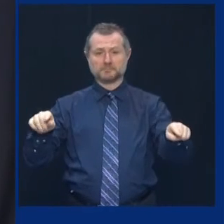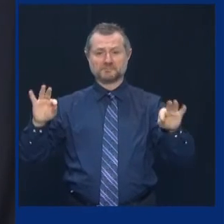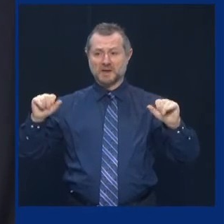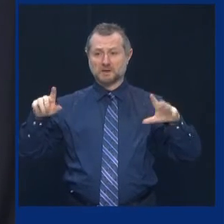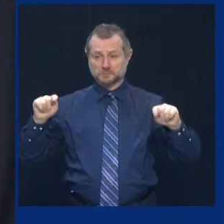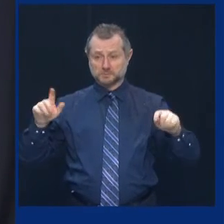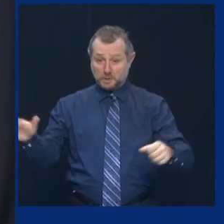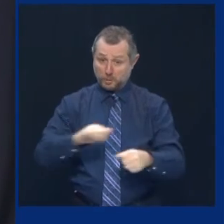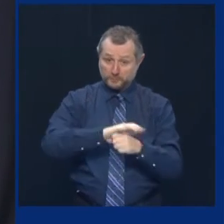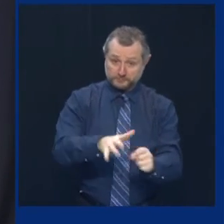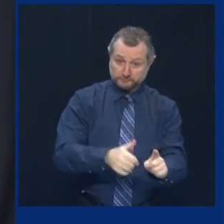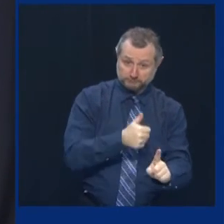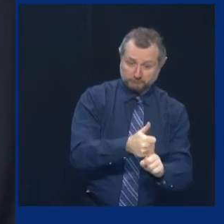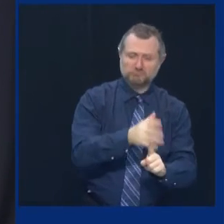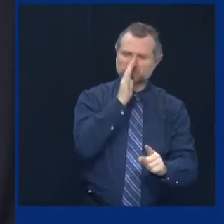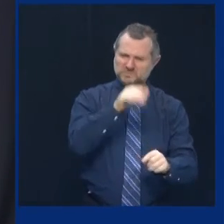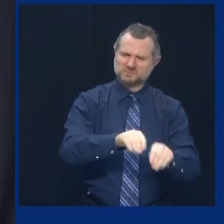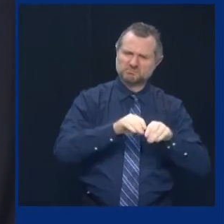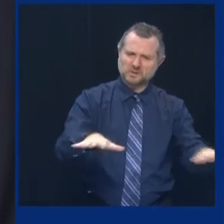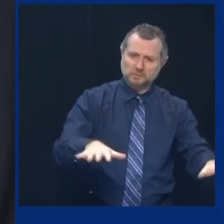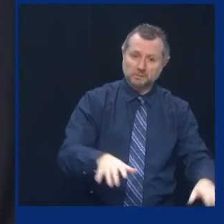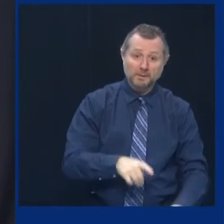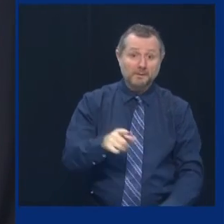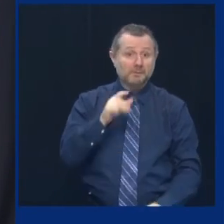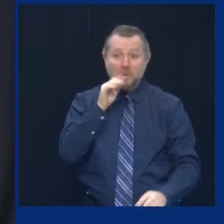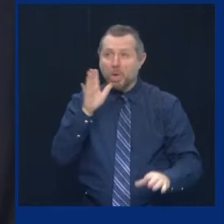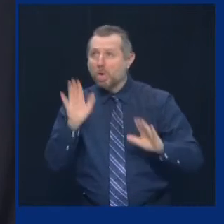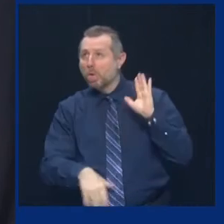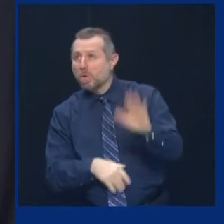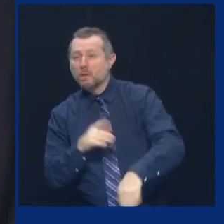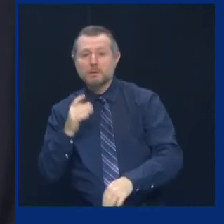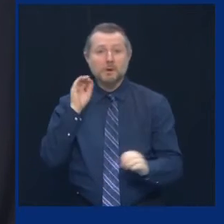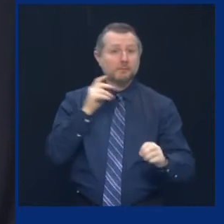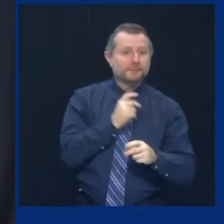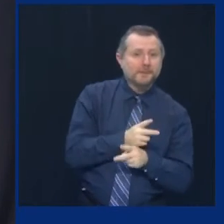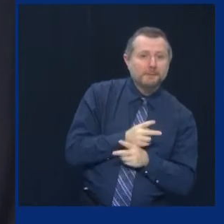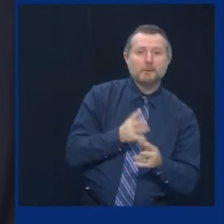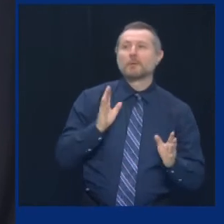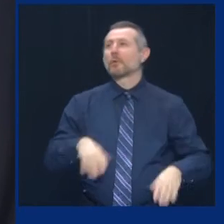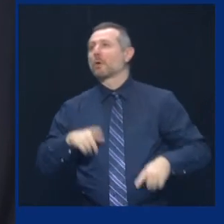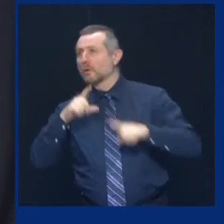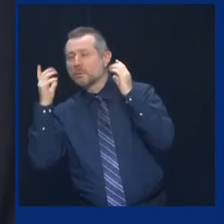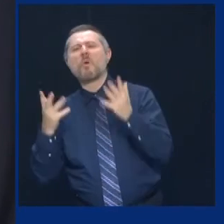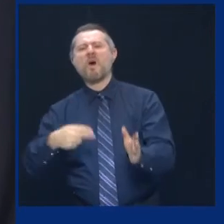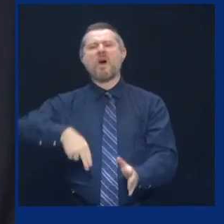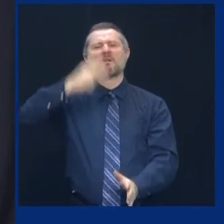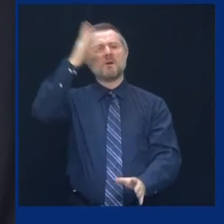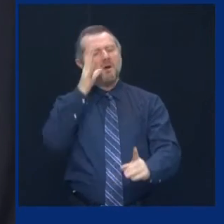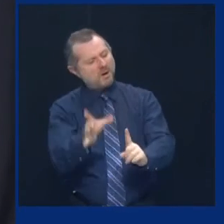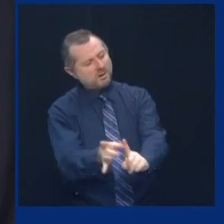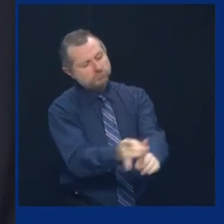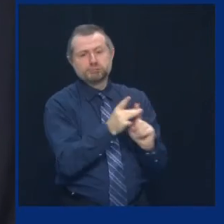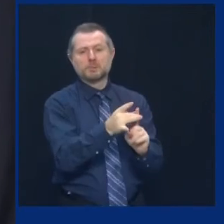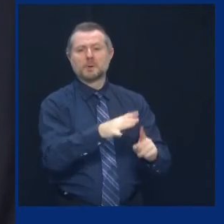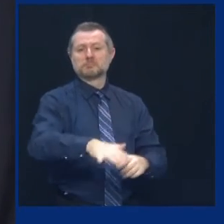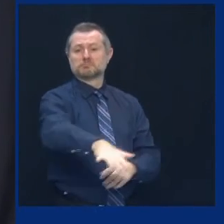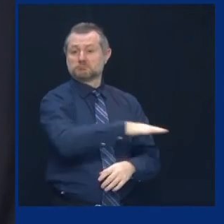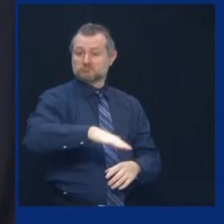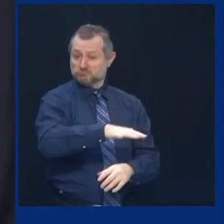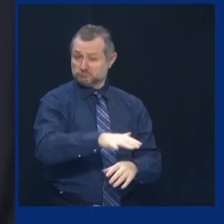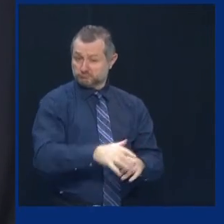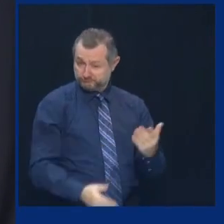take safe precautions, you're more likely to become infected. No mask, no social